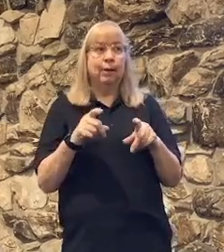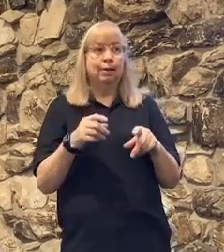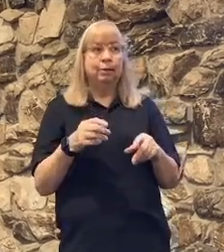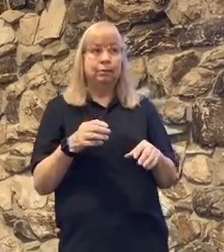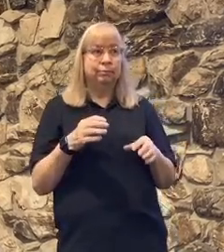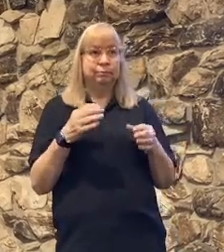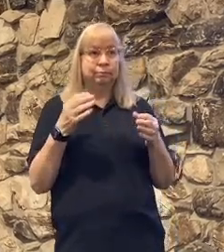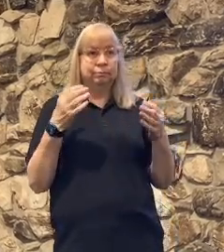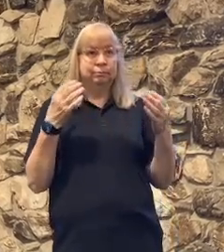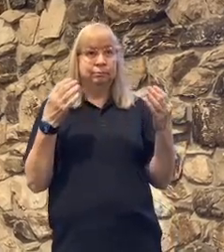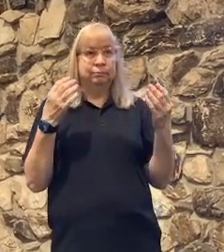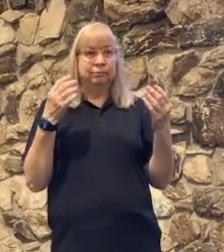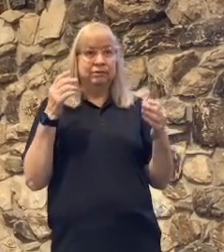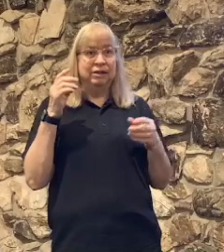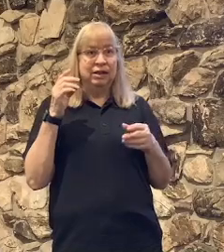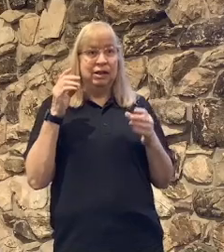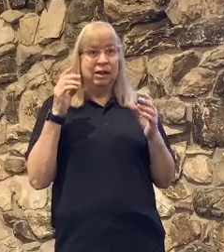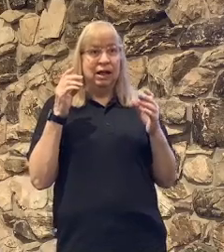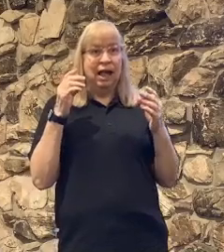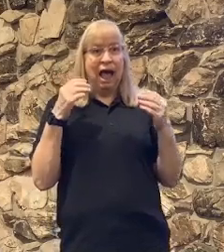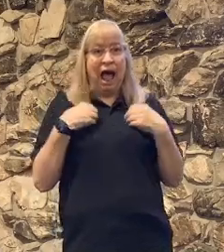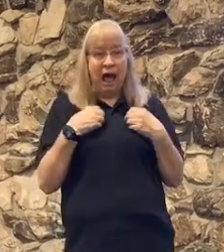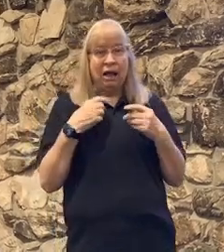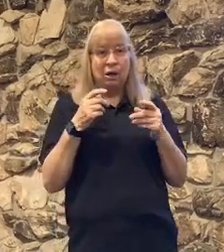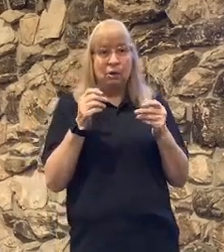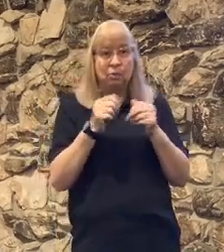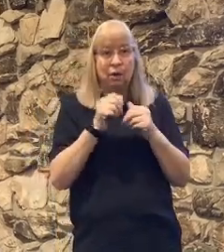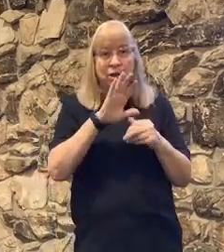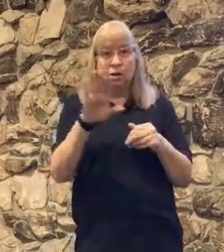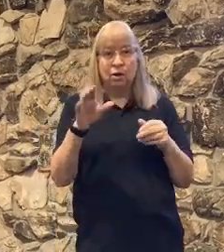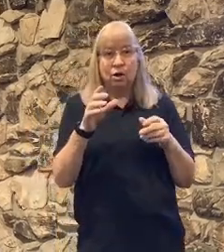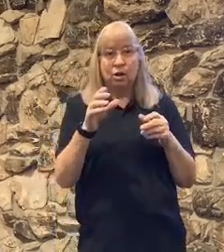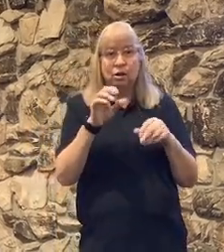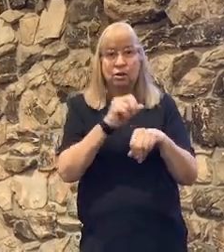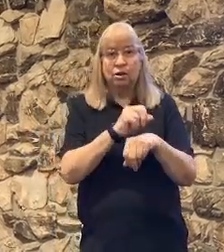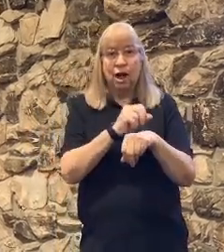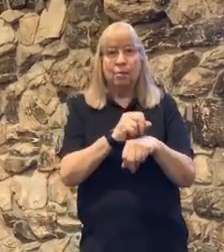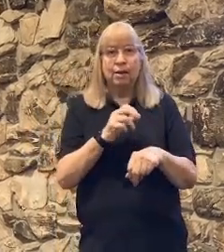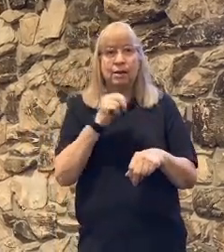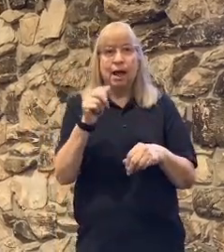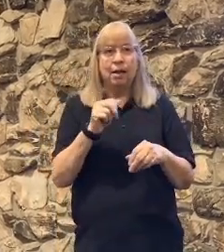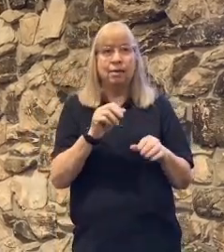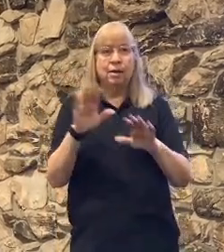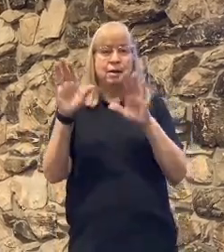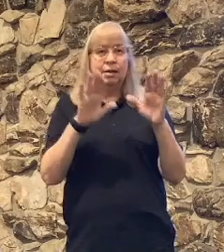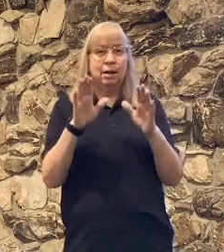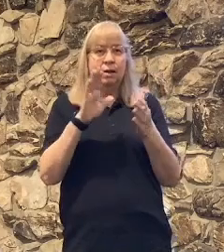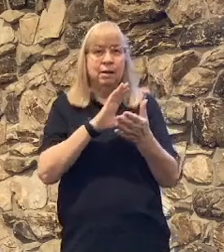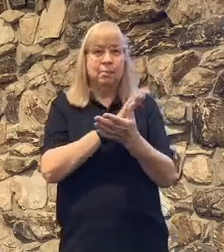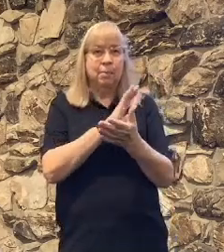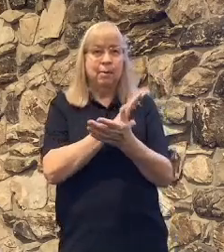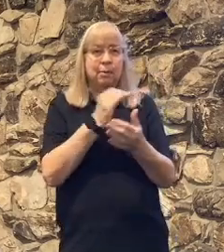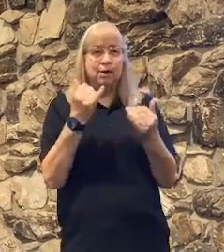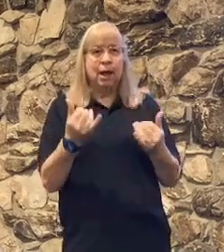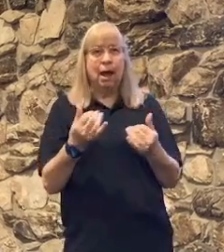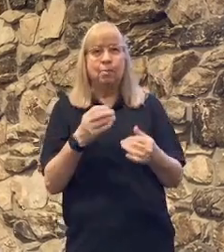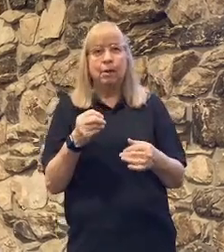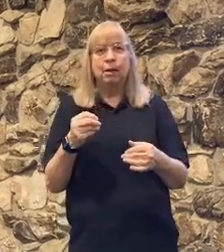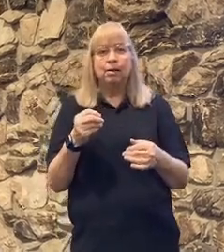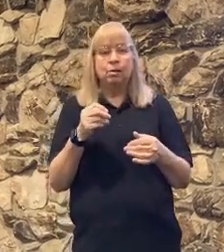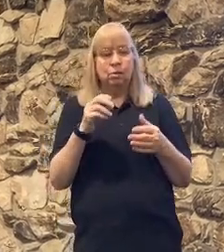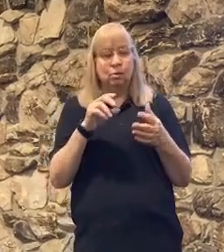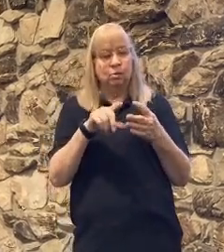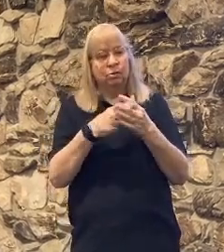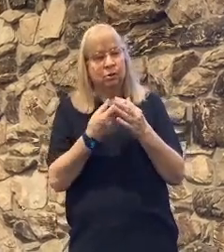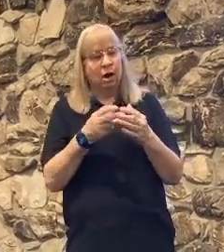You know, it's time to get the Sunday paper and see what kind of, well, it's not Sunday paper anymore, but time to get the Sunday paper and start looking